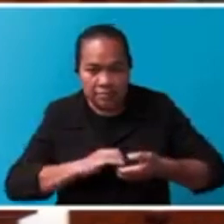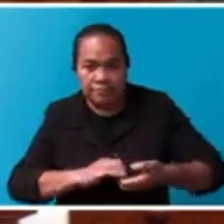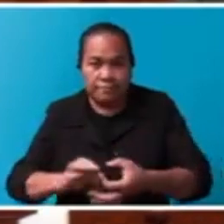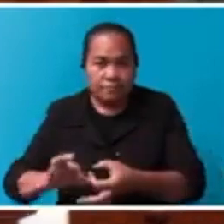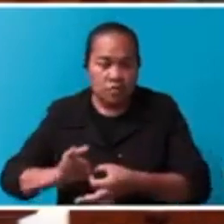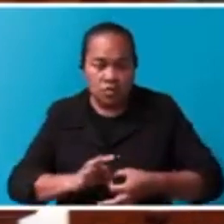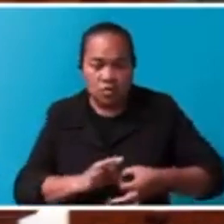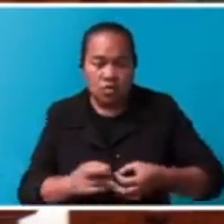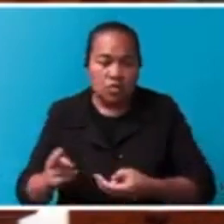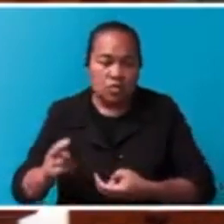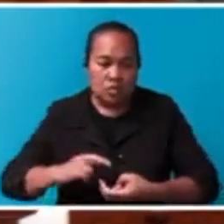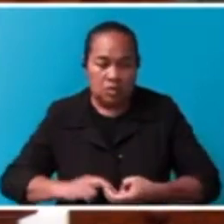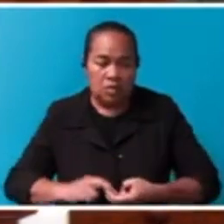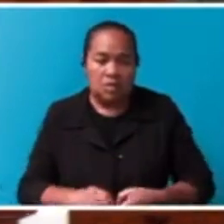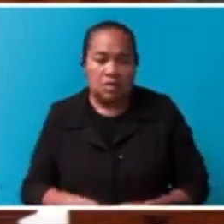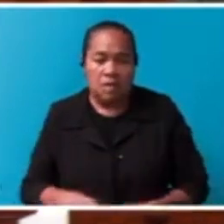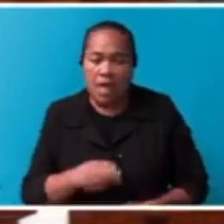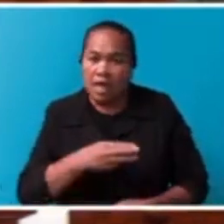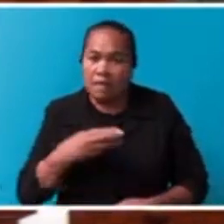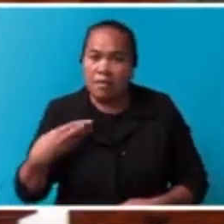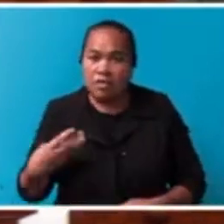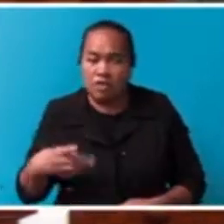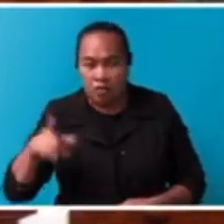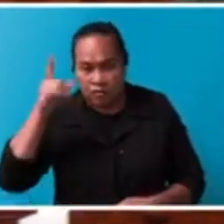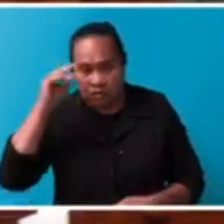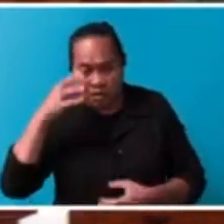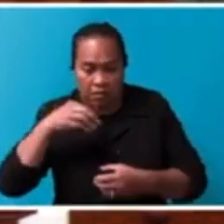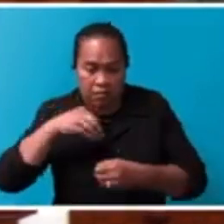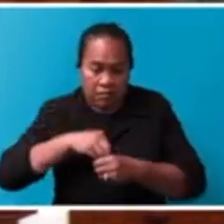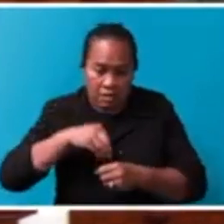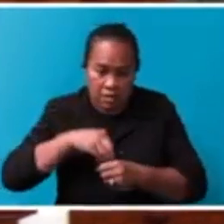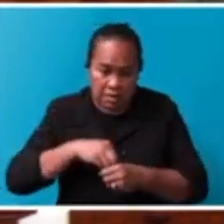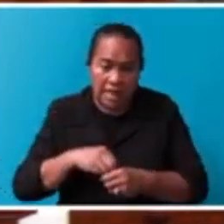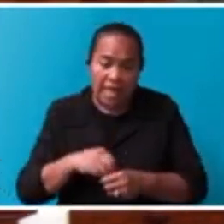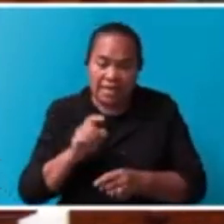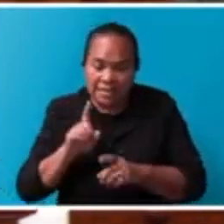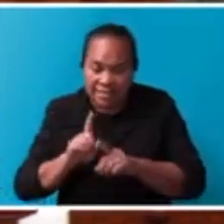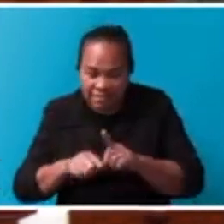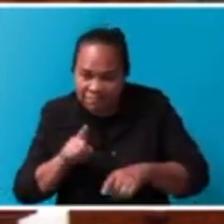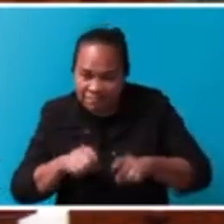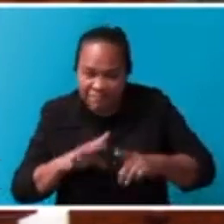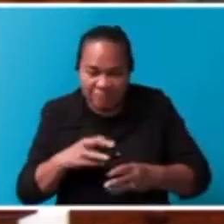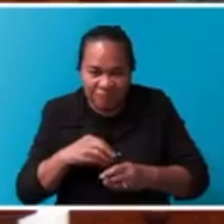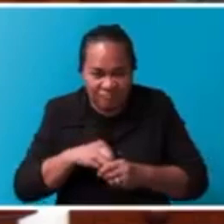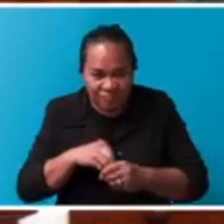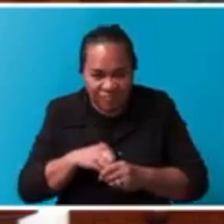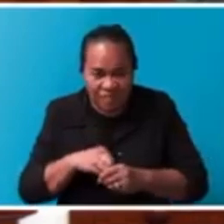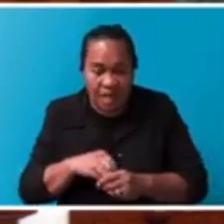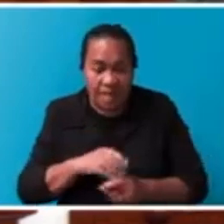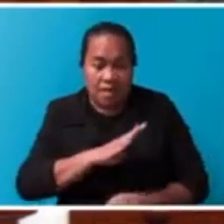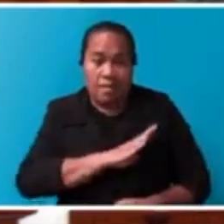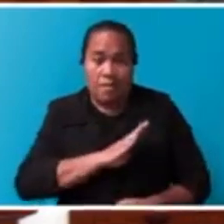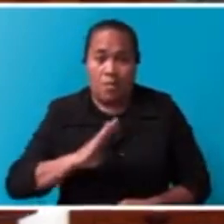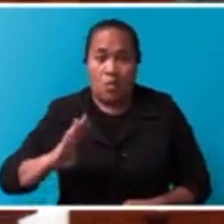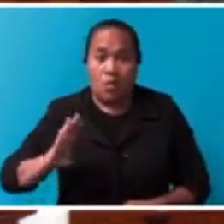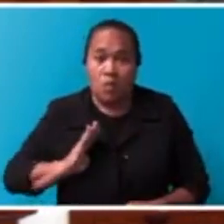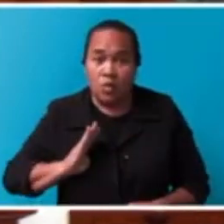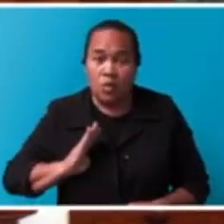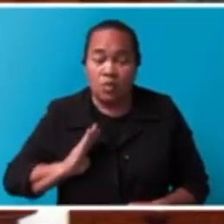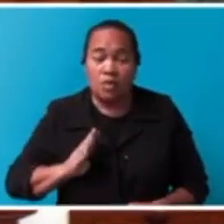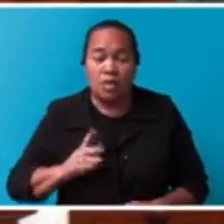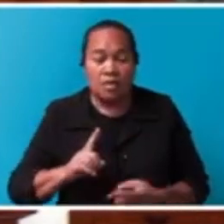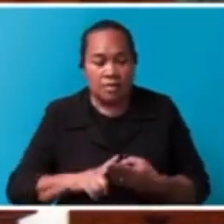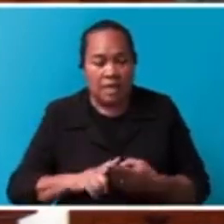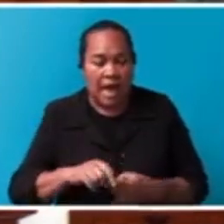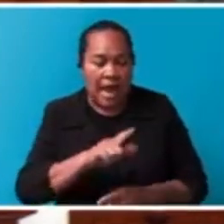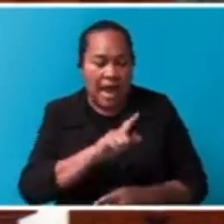The Ministry of Itaukei Affairs and its institutions, the Itaukei Affairs Board, the Itaukei Land